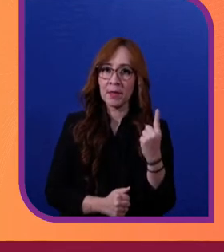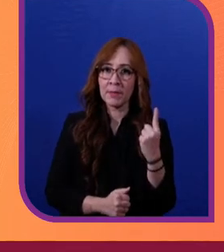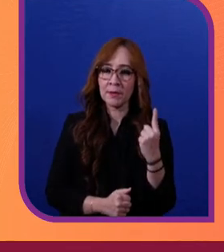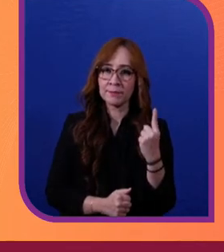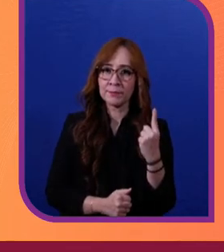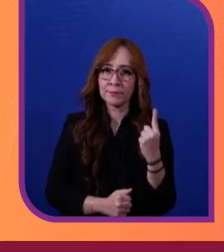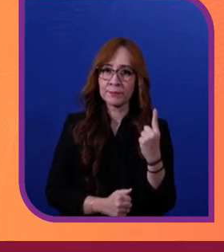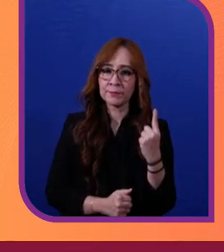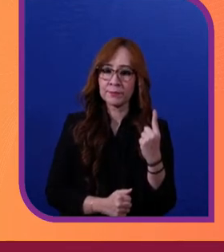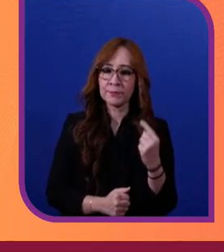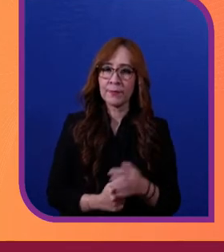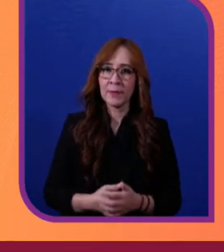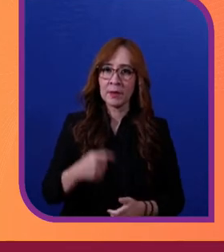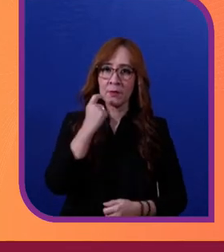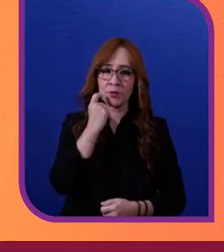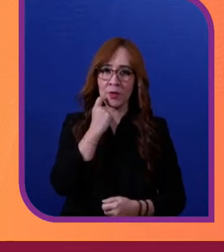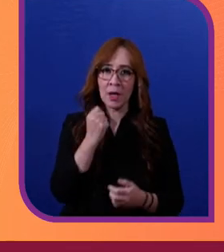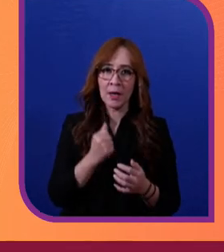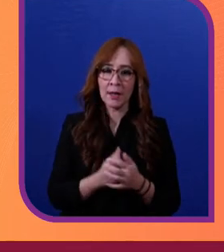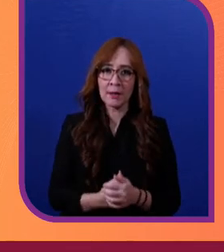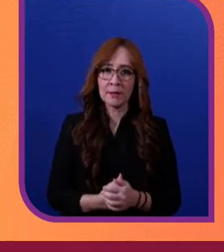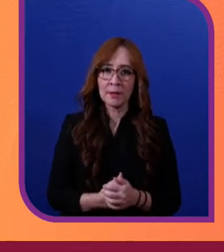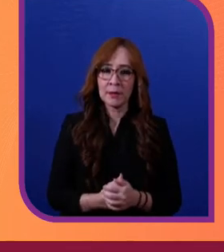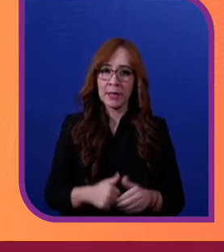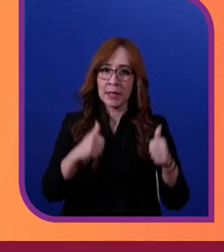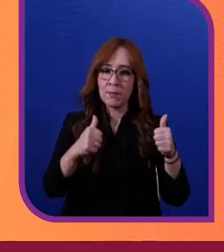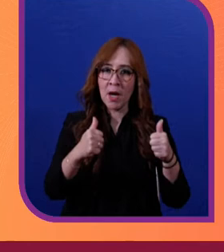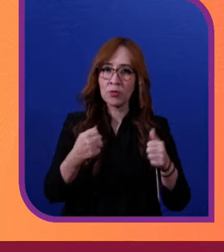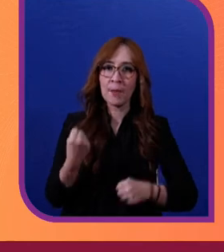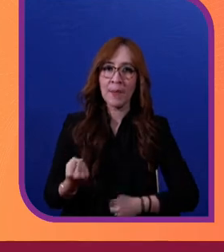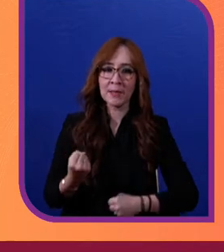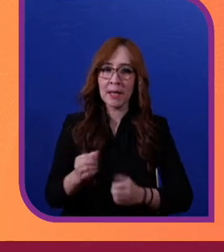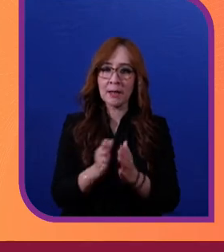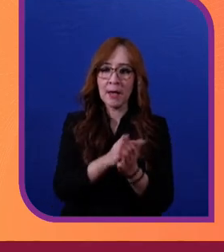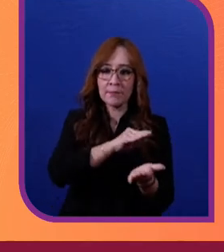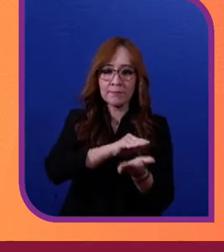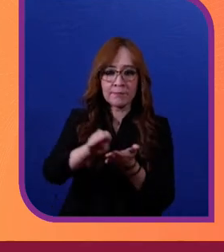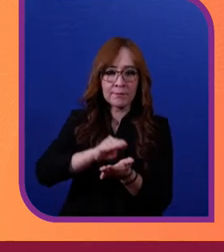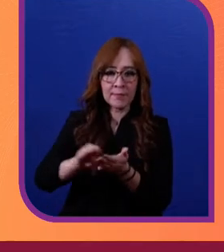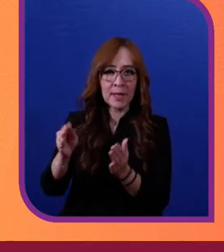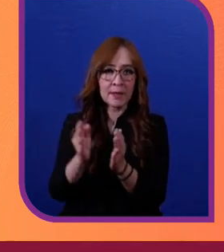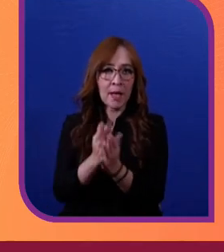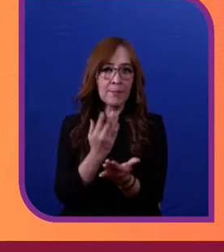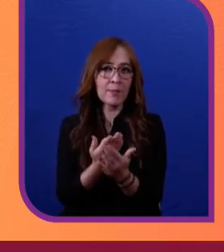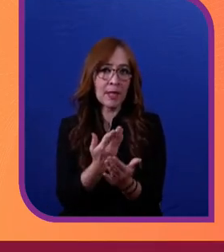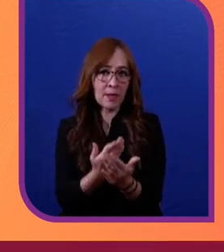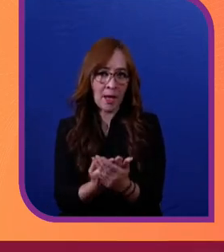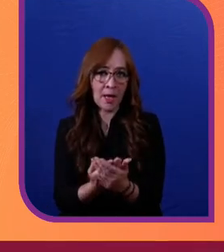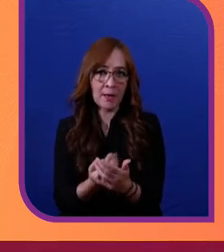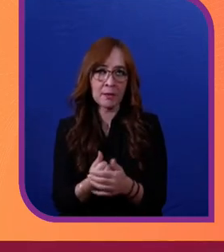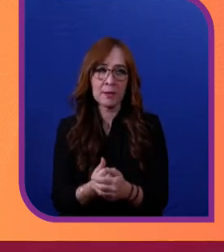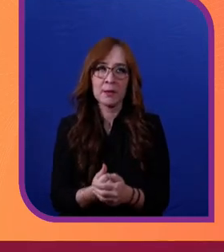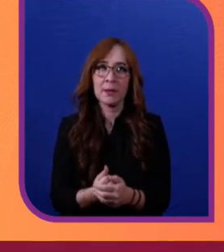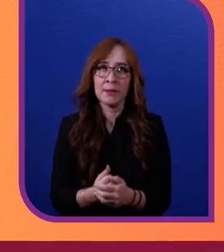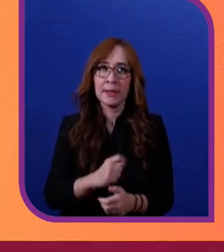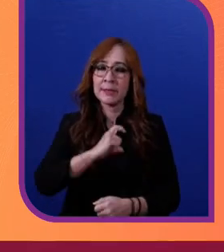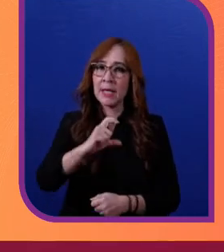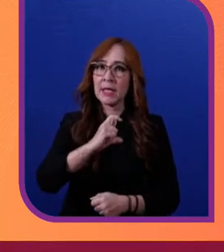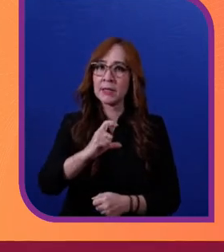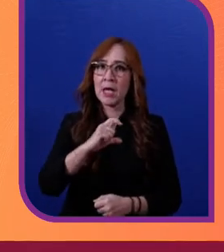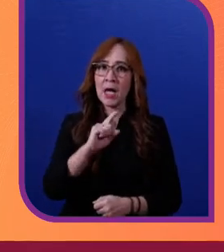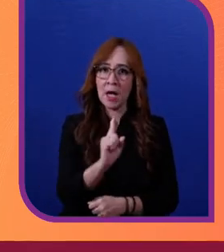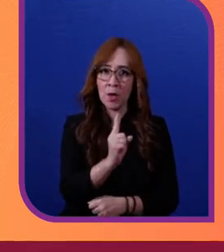player temor teman mdvi earlier models blackwire countif untuk fermentor